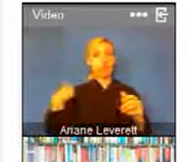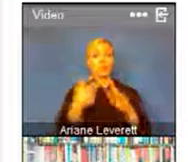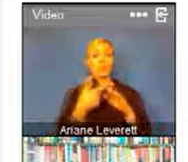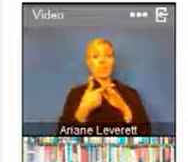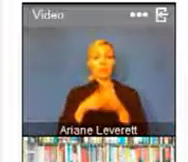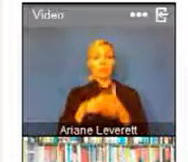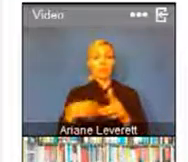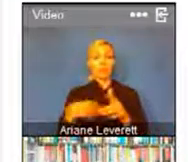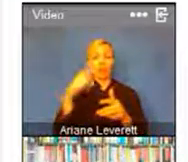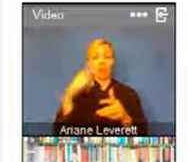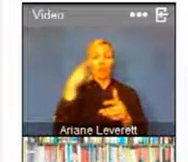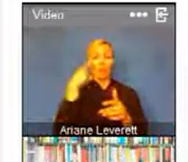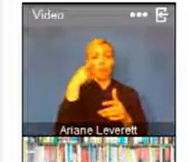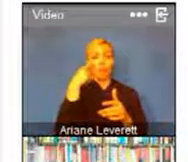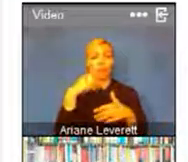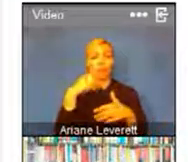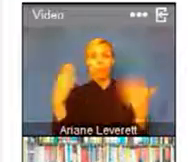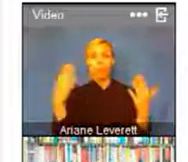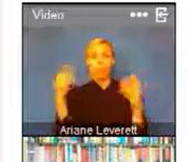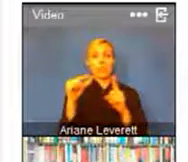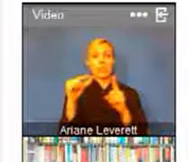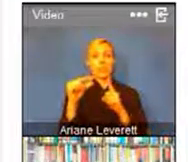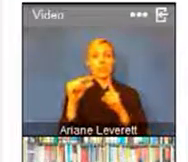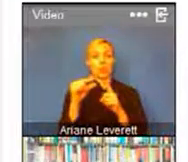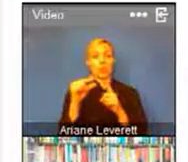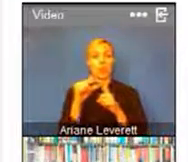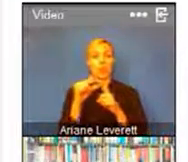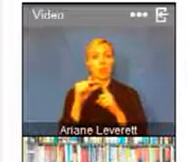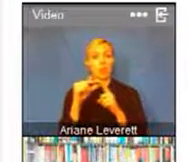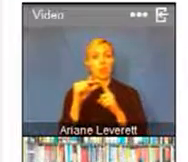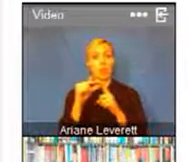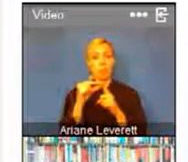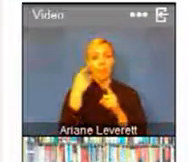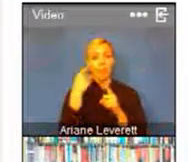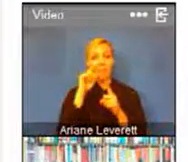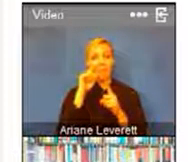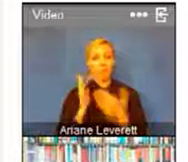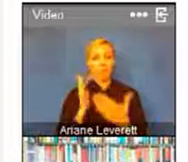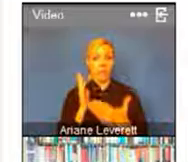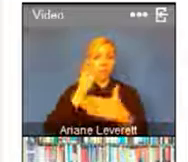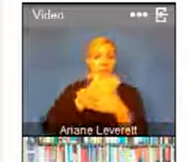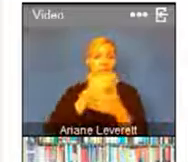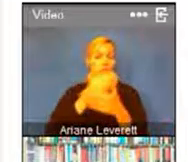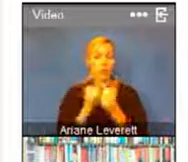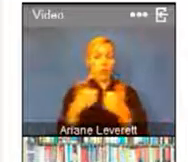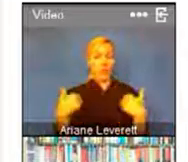at least science to policy and practice implications.